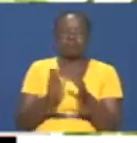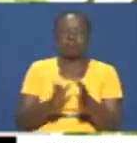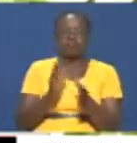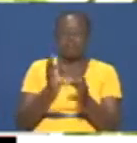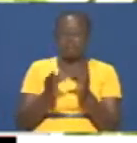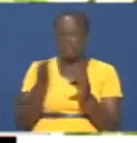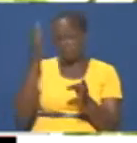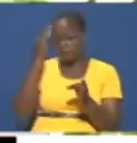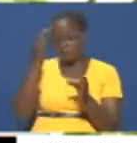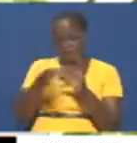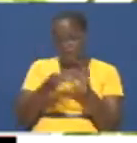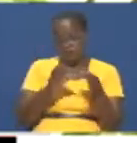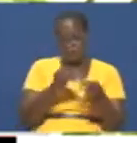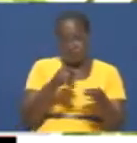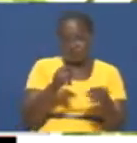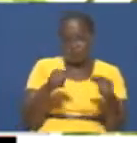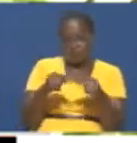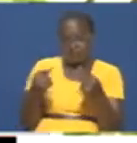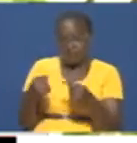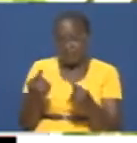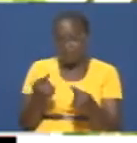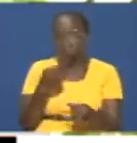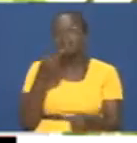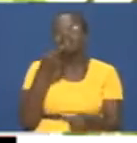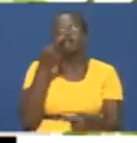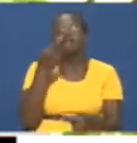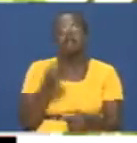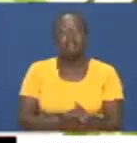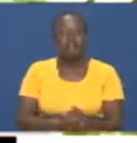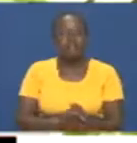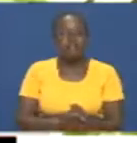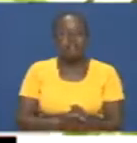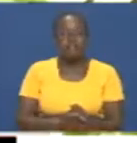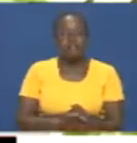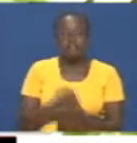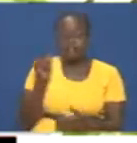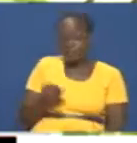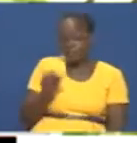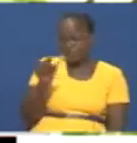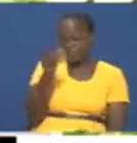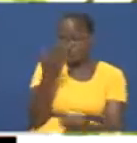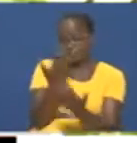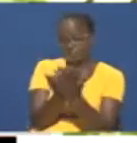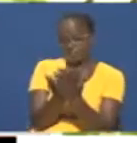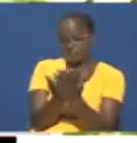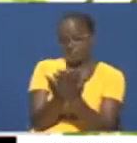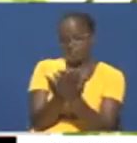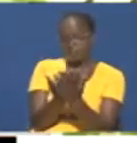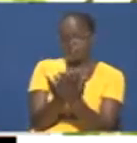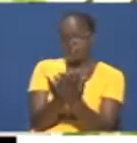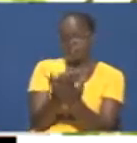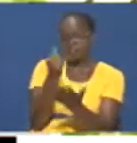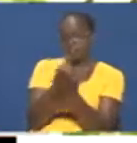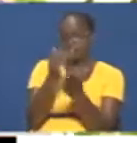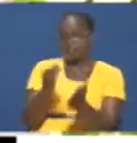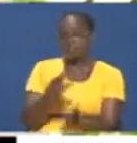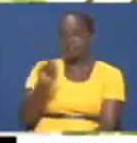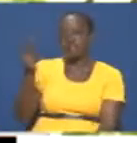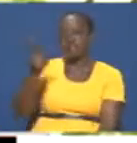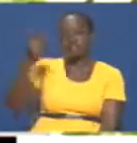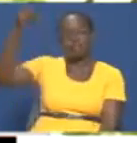hii, semeni. Huyo mtu akamatwe. Yule hilo officer wa Kenya Power